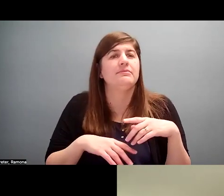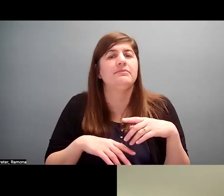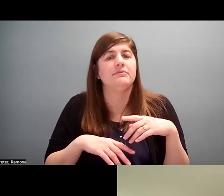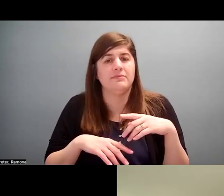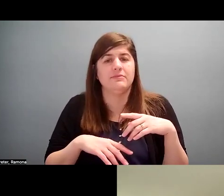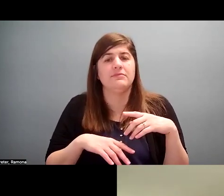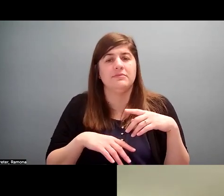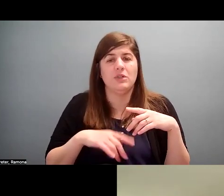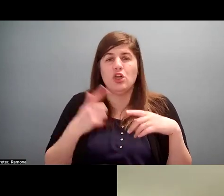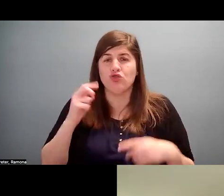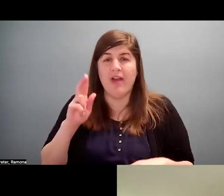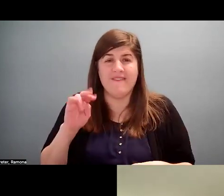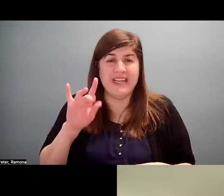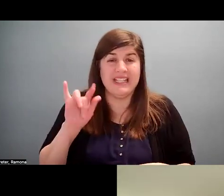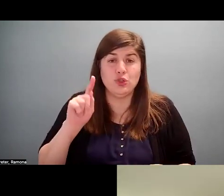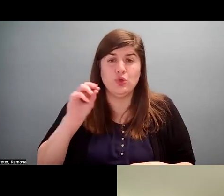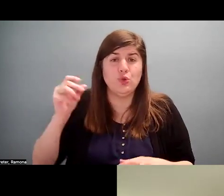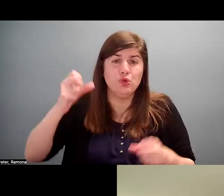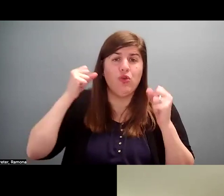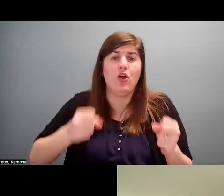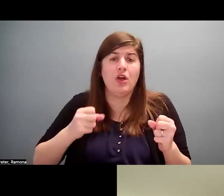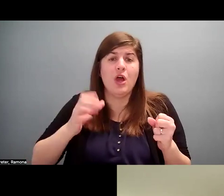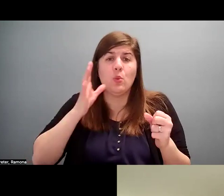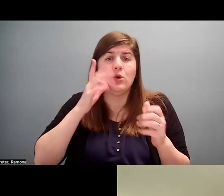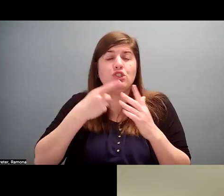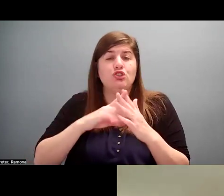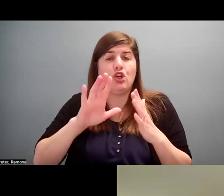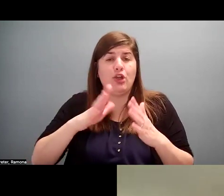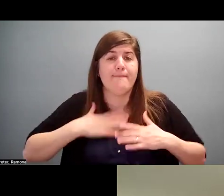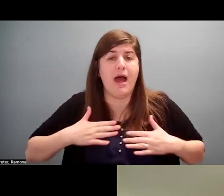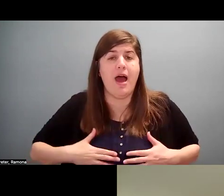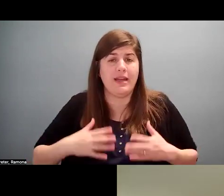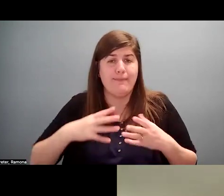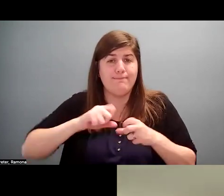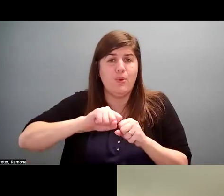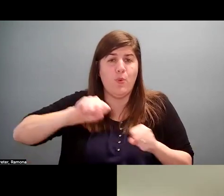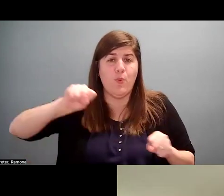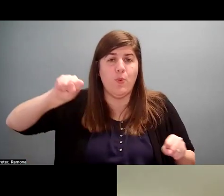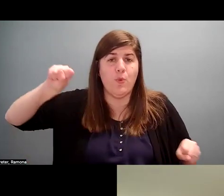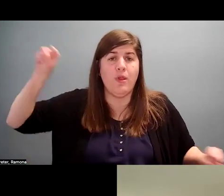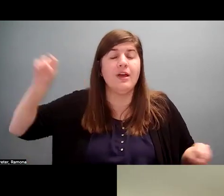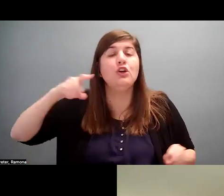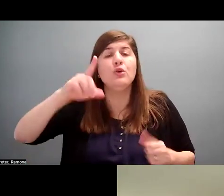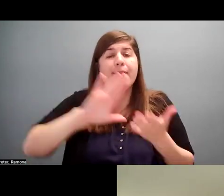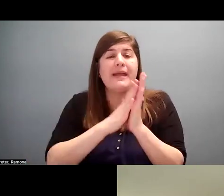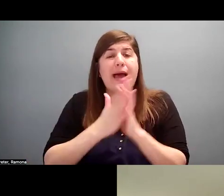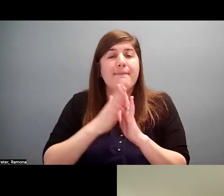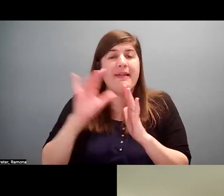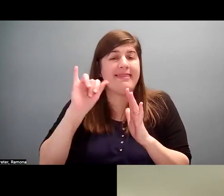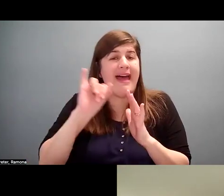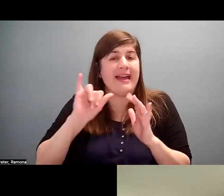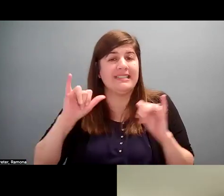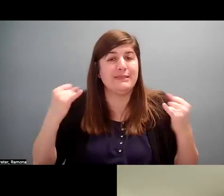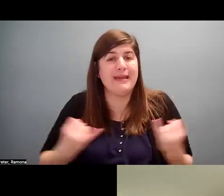spaghettification because like gravity is so strong that it will start pulling you apart. So you'll become like spaghetti and as you're falling down into it. And then we don't really know